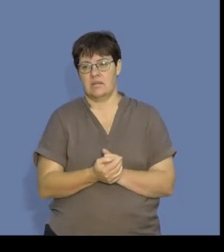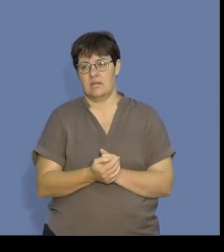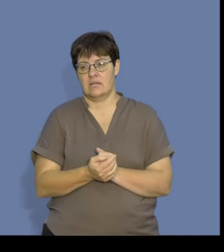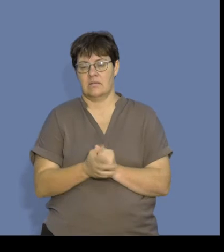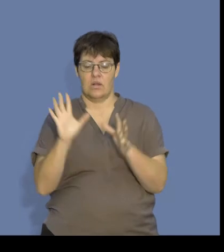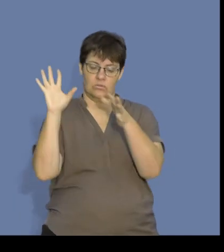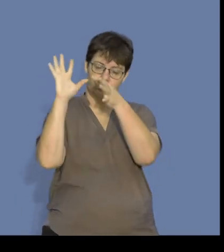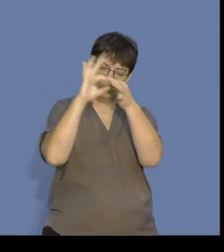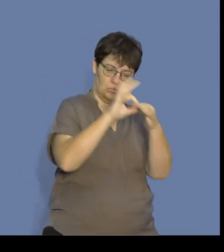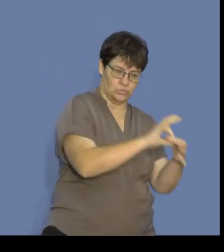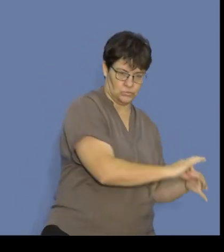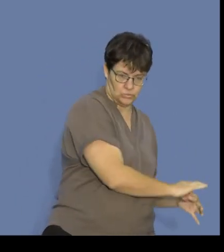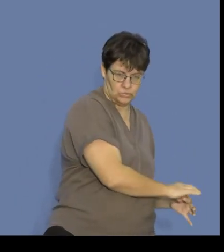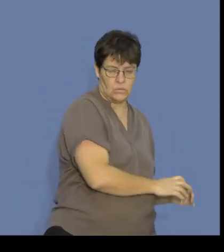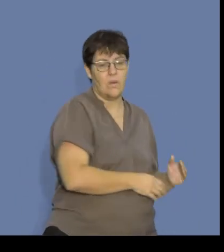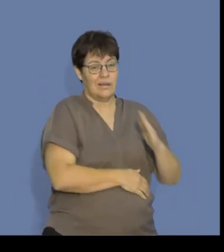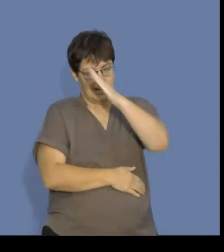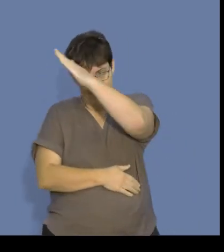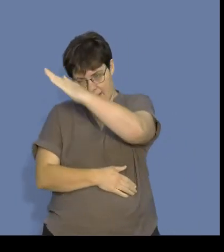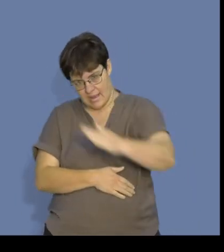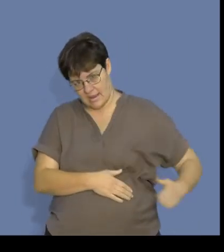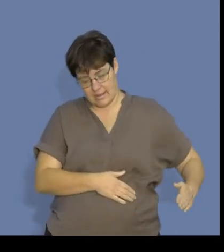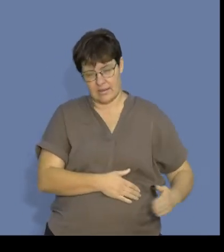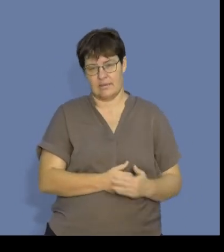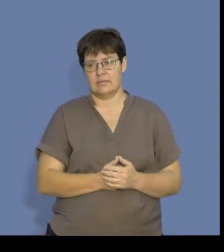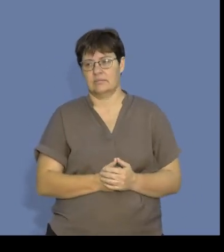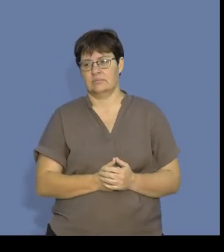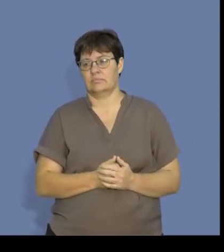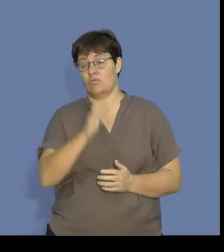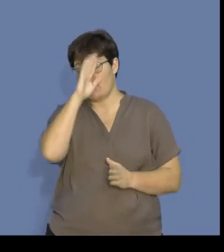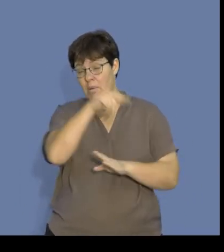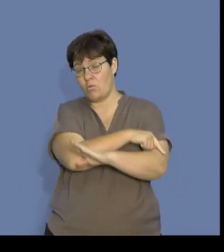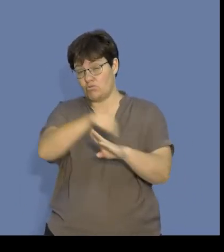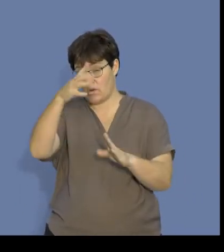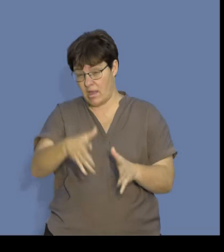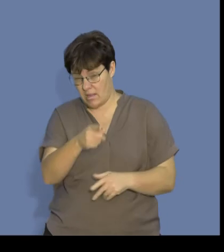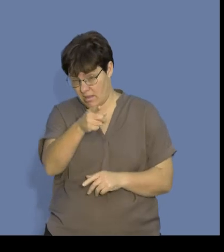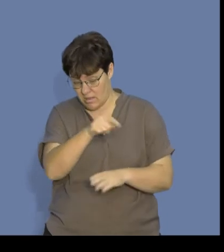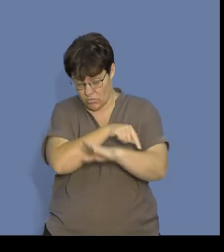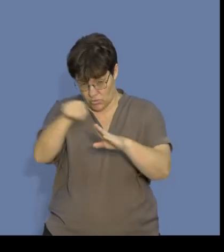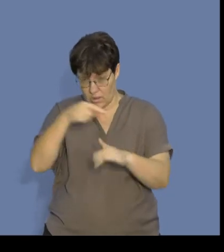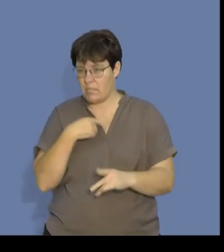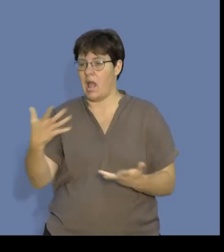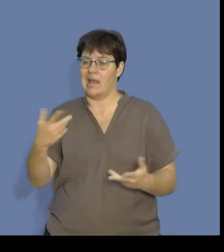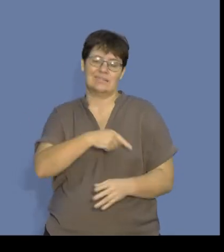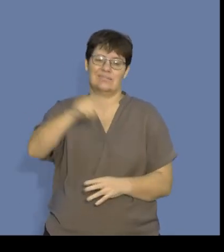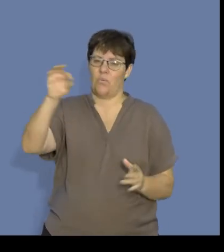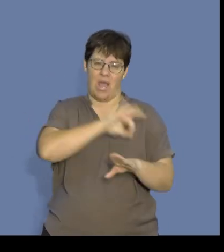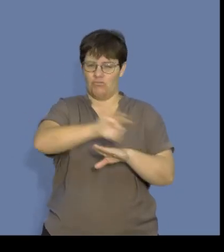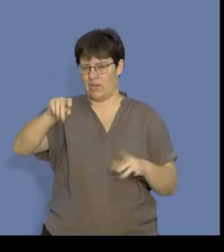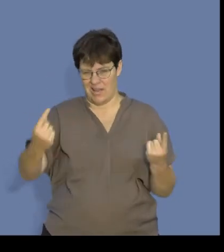then join these points with a straight line. But remember to use a ruler. So I'm just